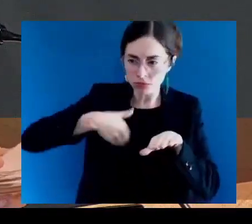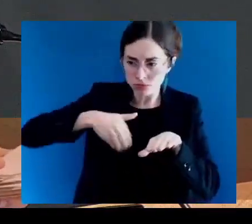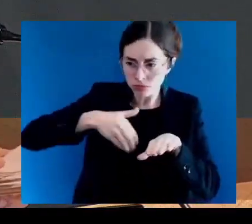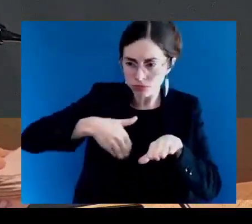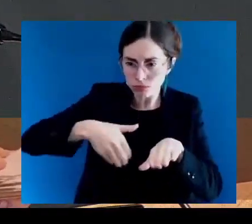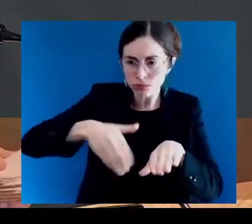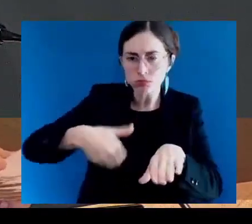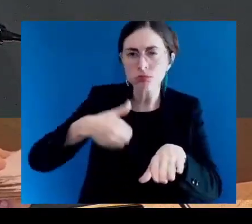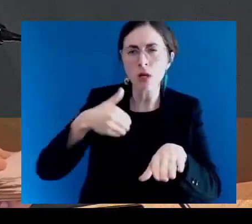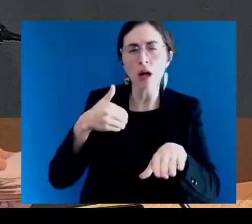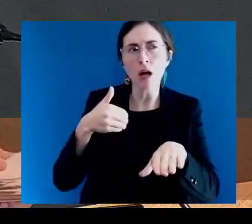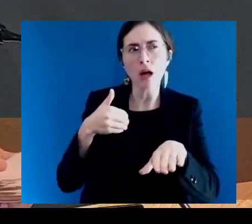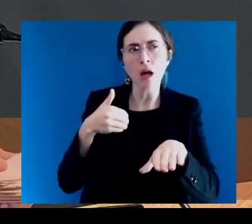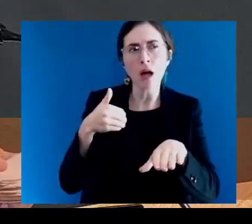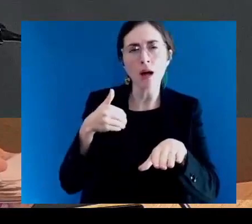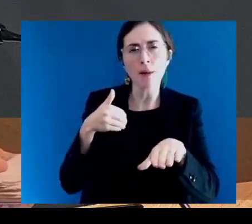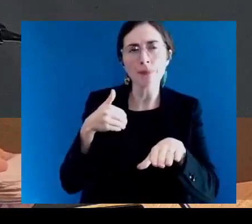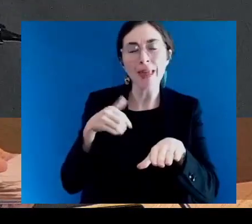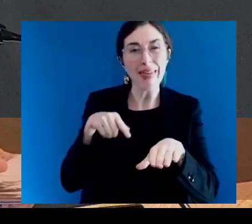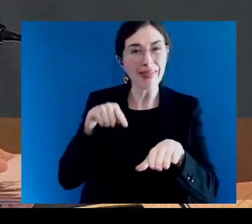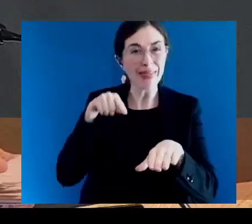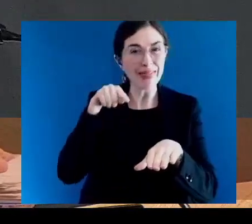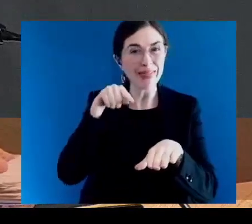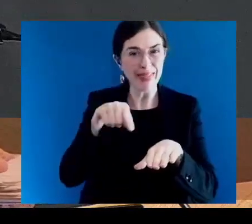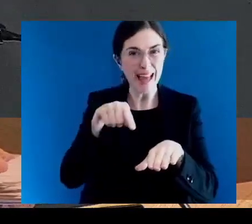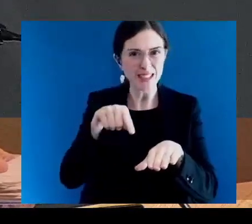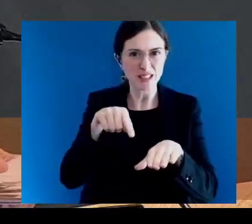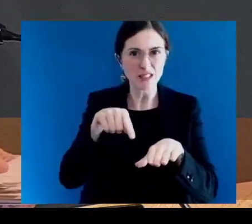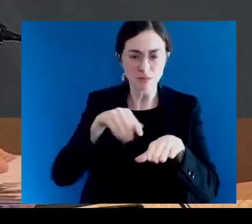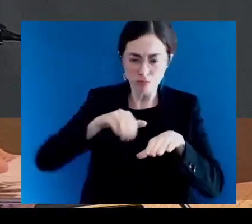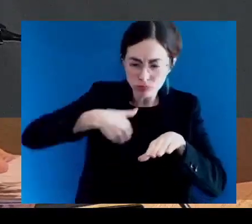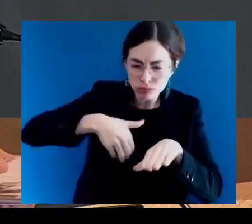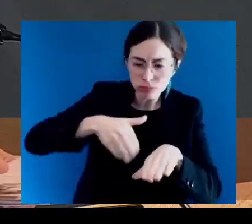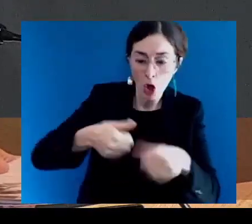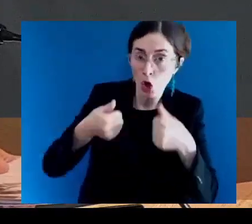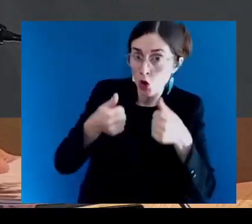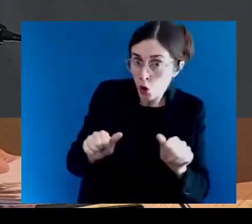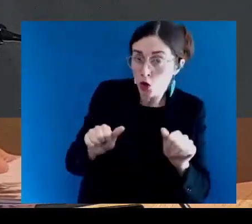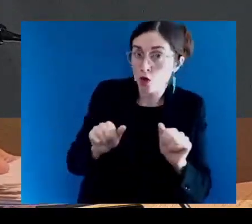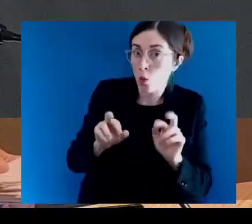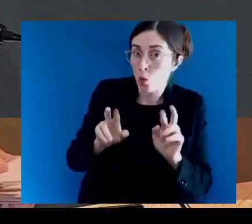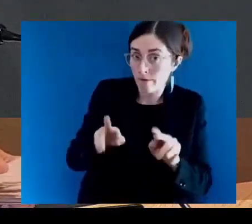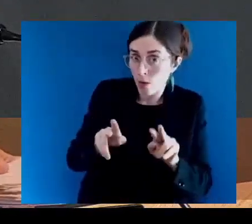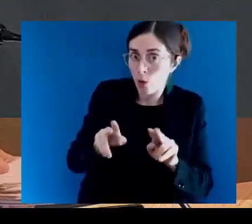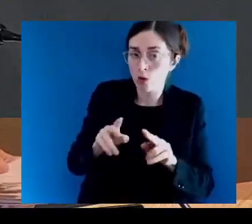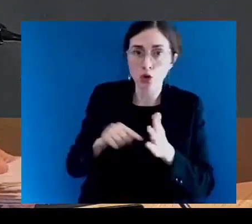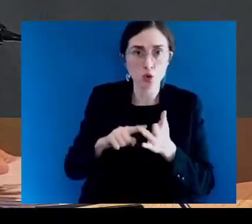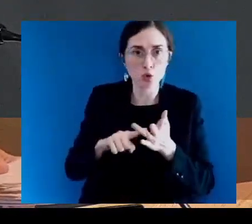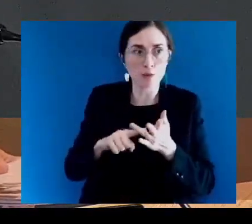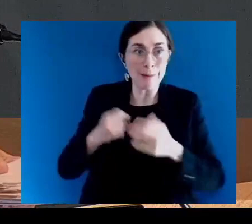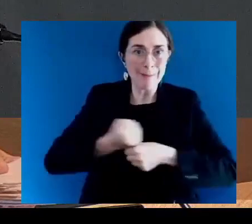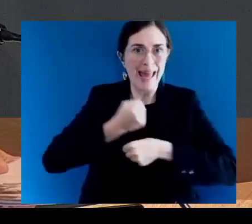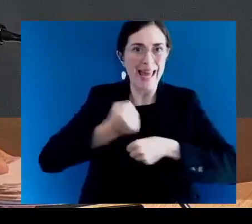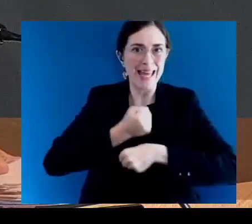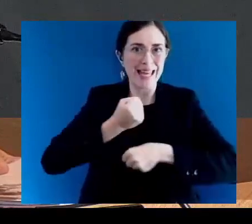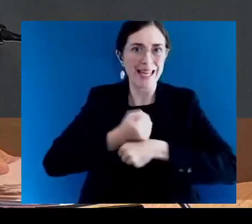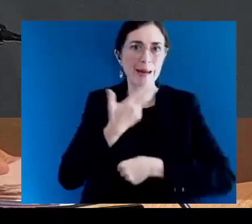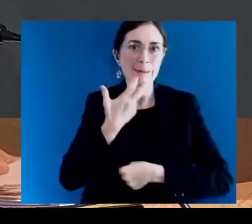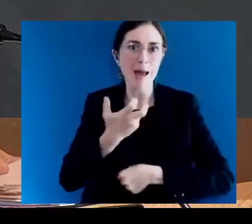that's been used to generate power, but is it also exported or used